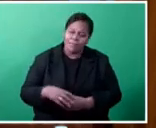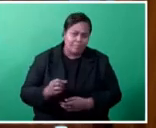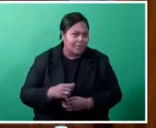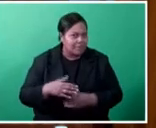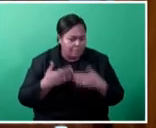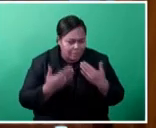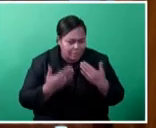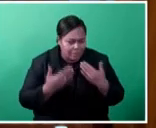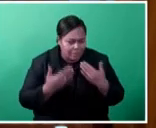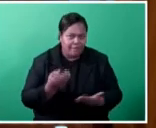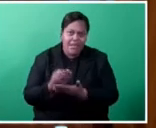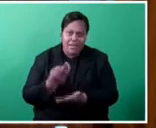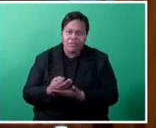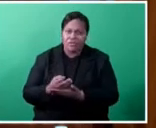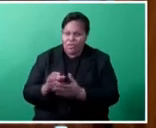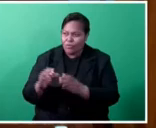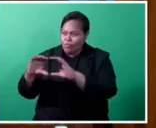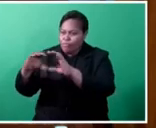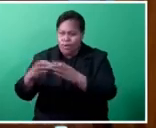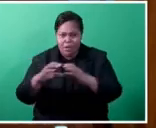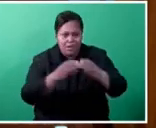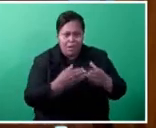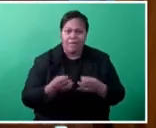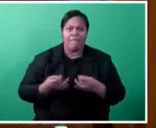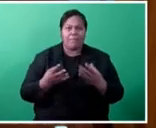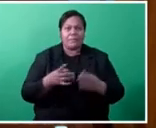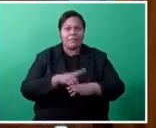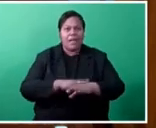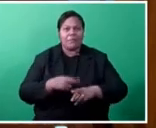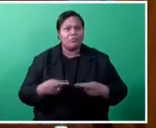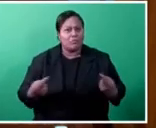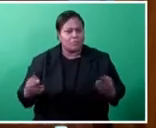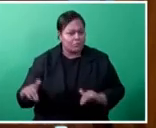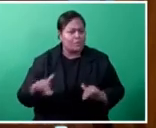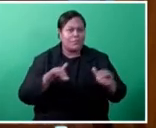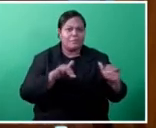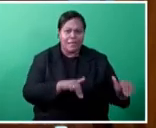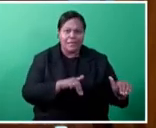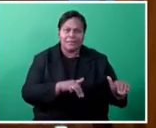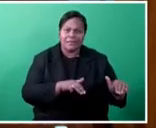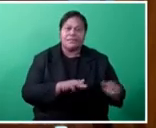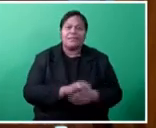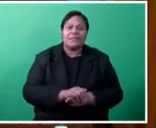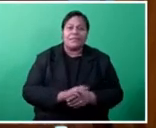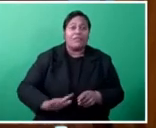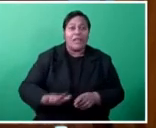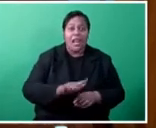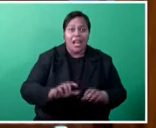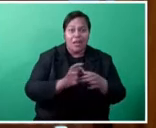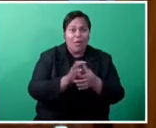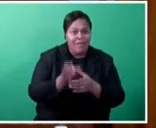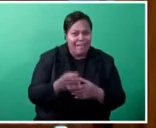support of the financial institutions and agencies in availing valuable time and resources to partake in the successful execution of the landowners' financial